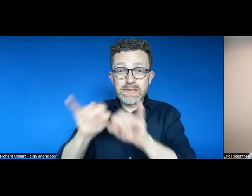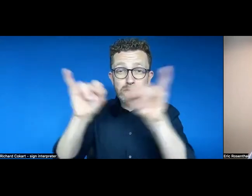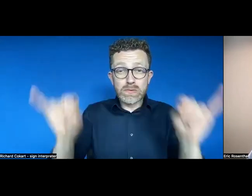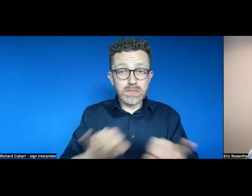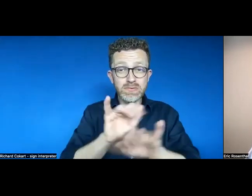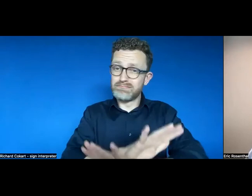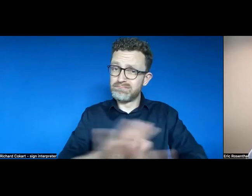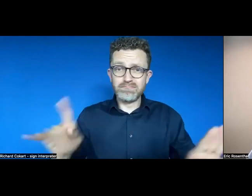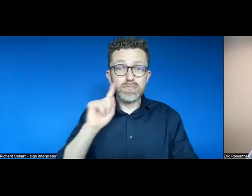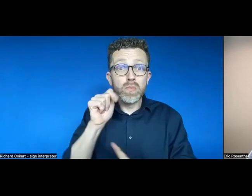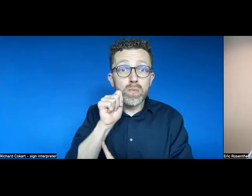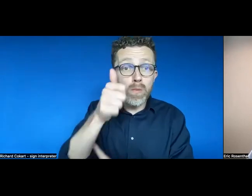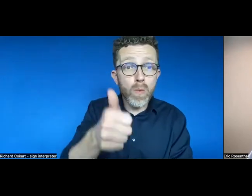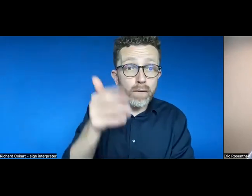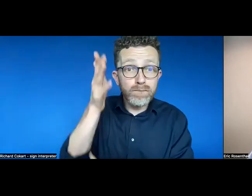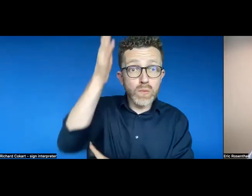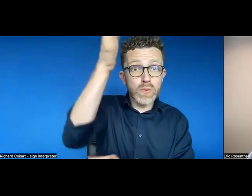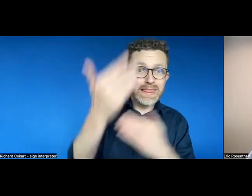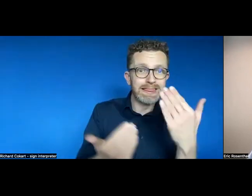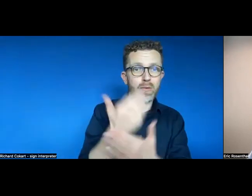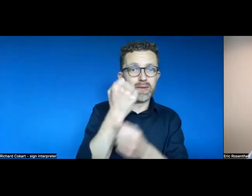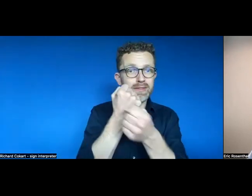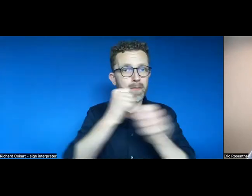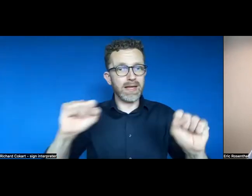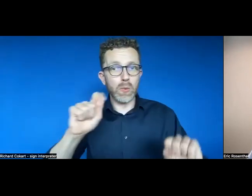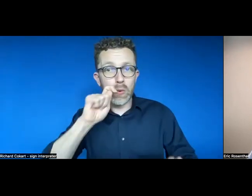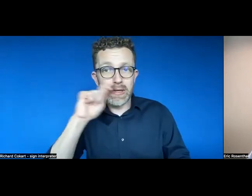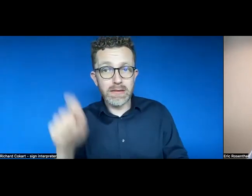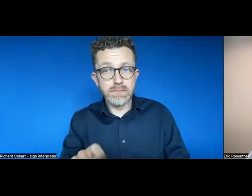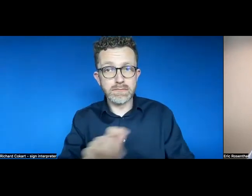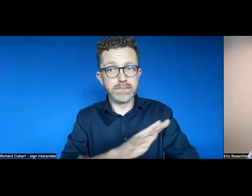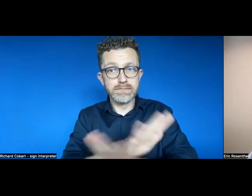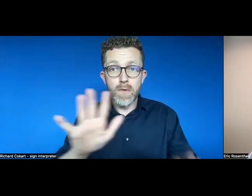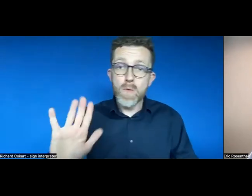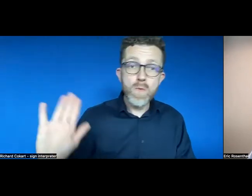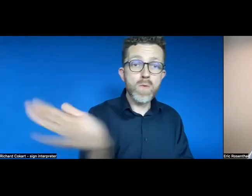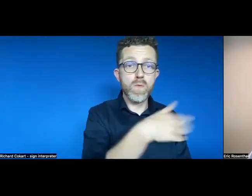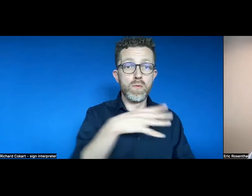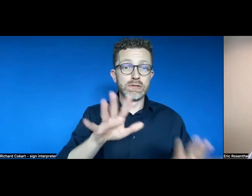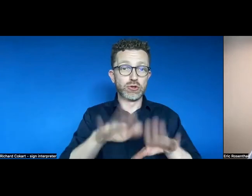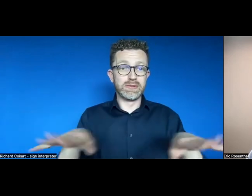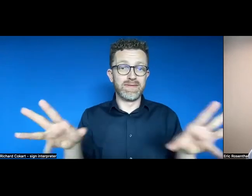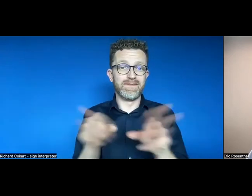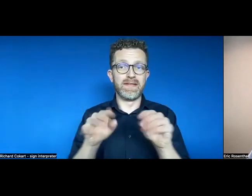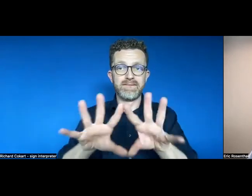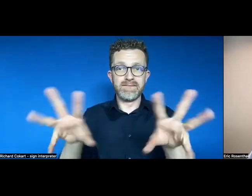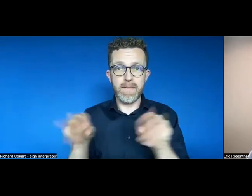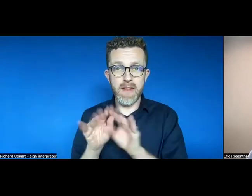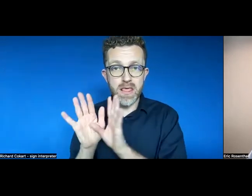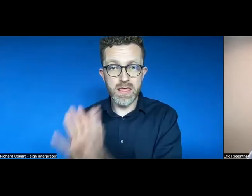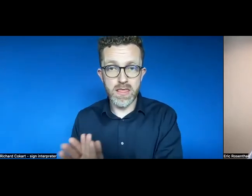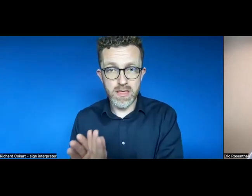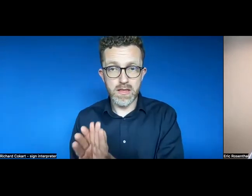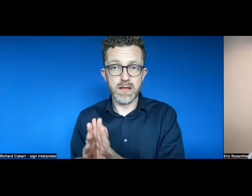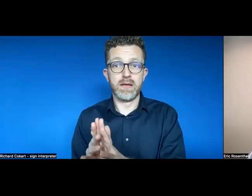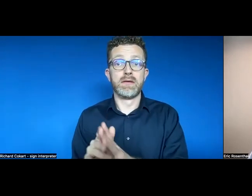support integration into families. So to all those people who want to help, let me say your political